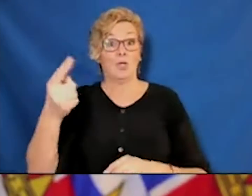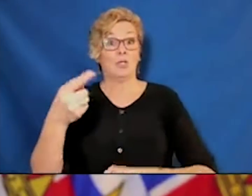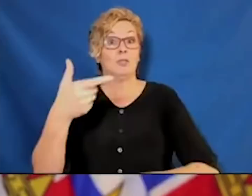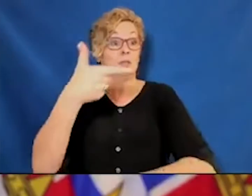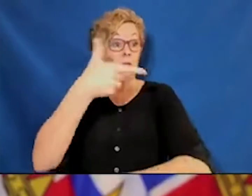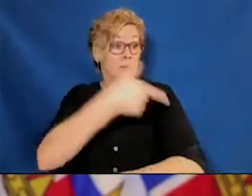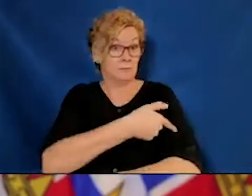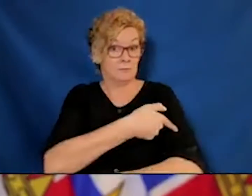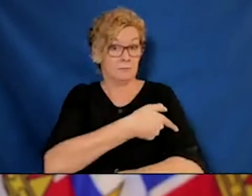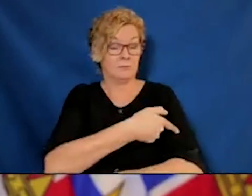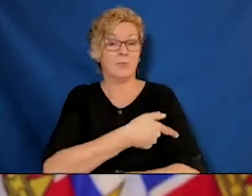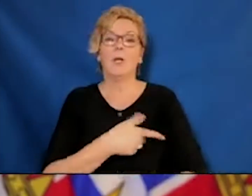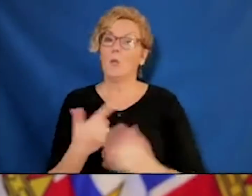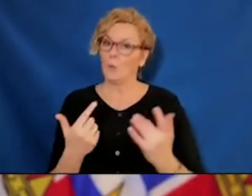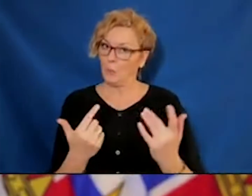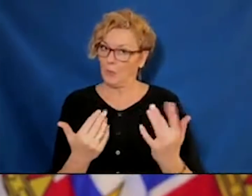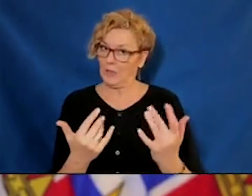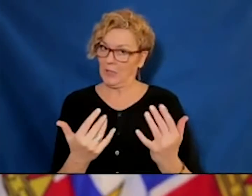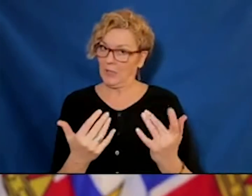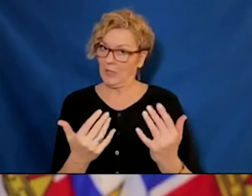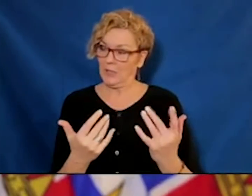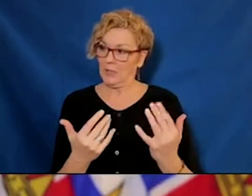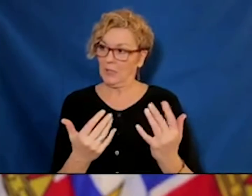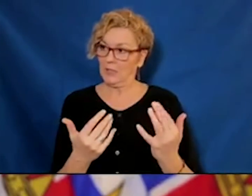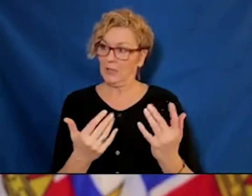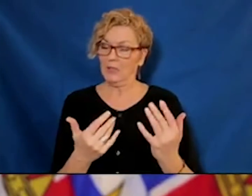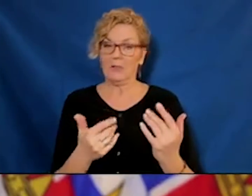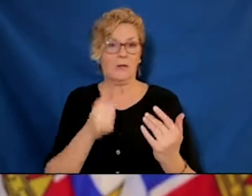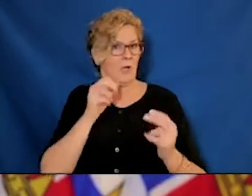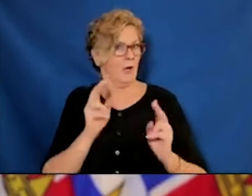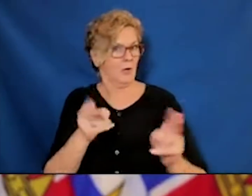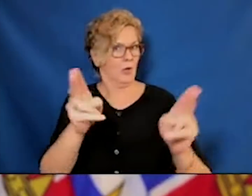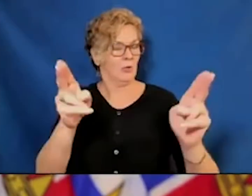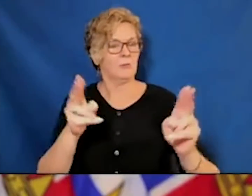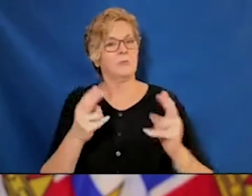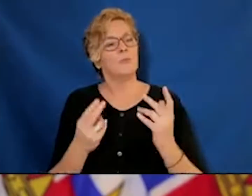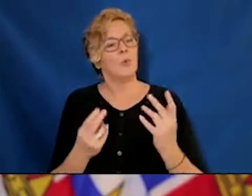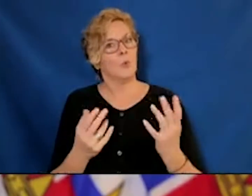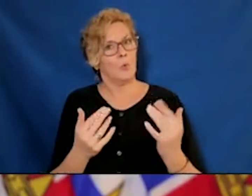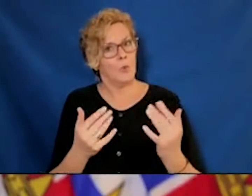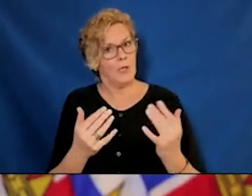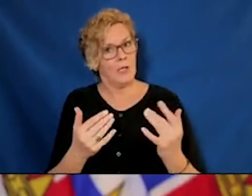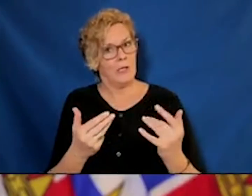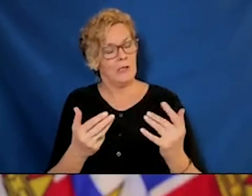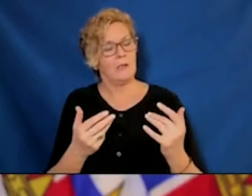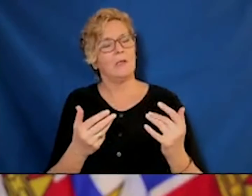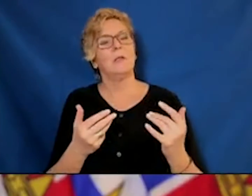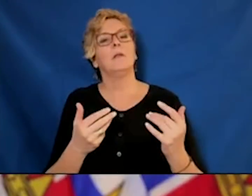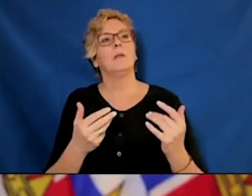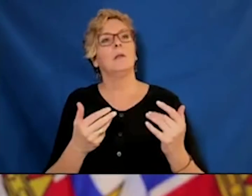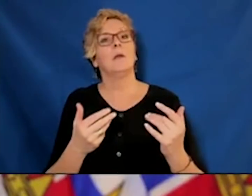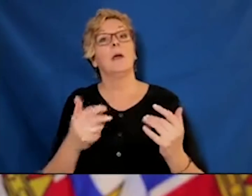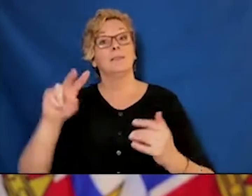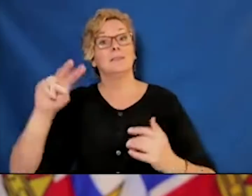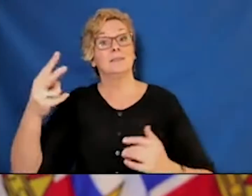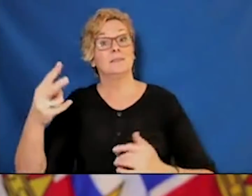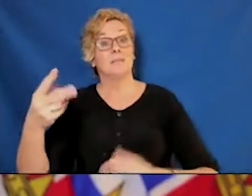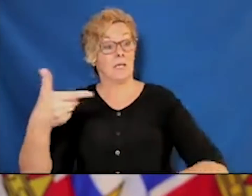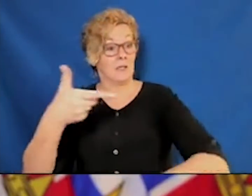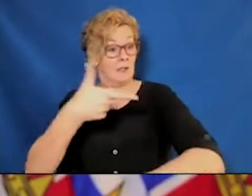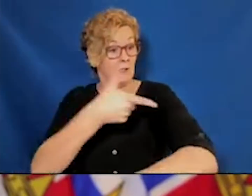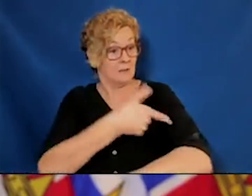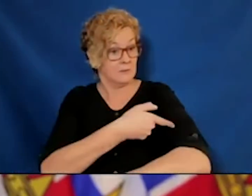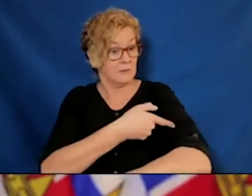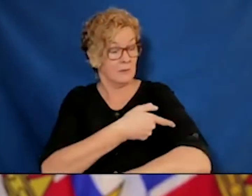later than the recommended time period. That we don't yet